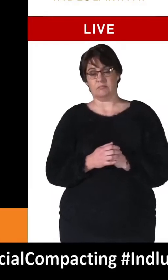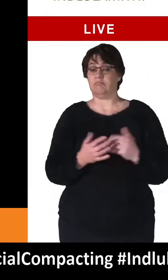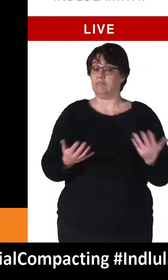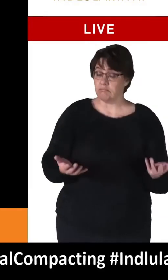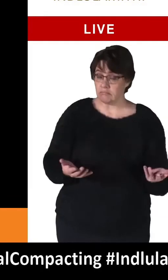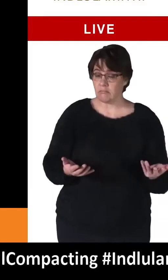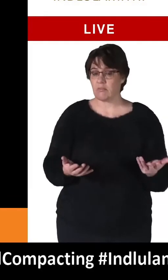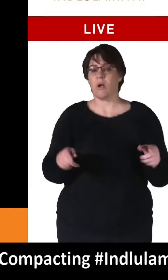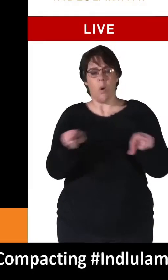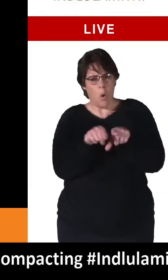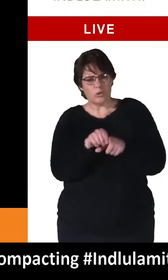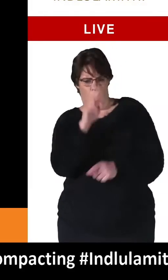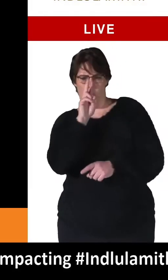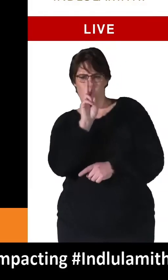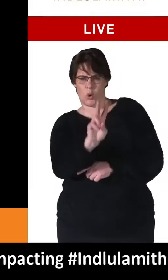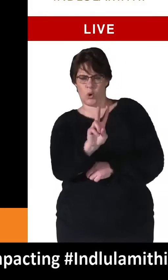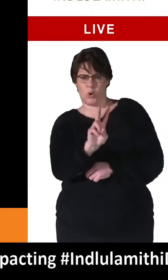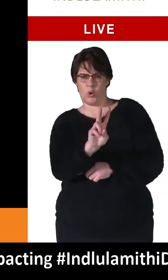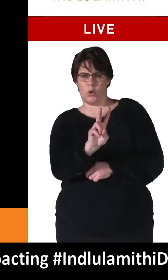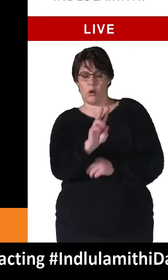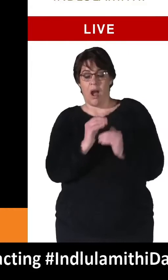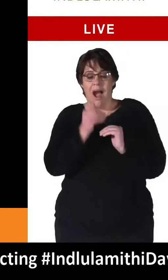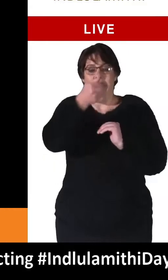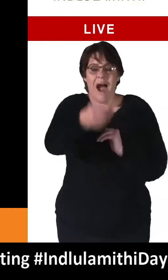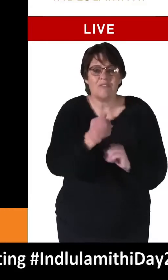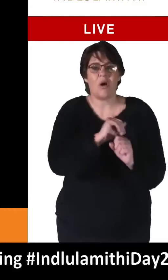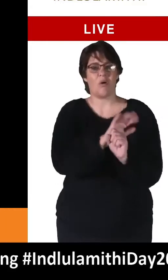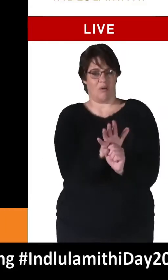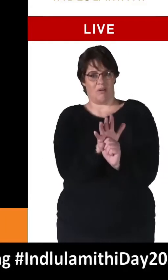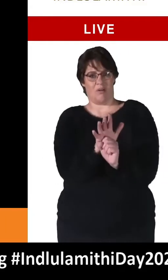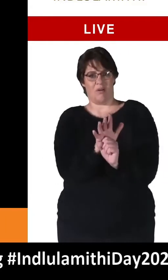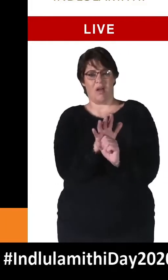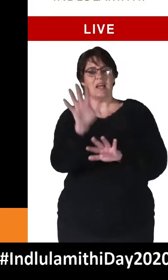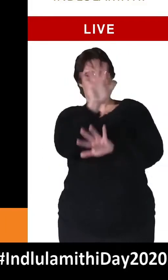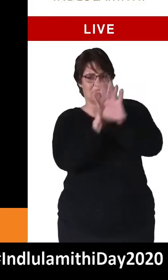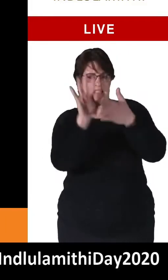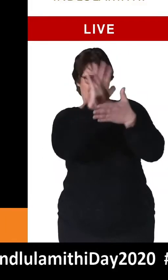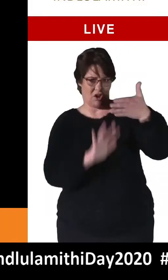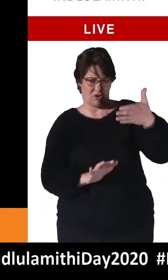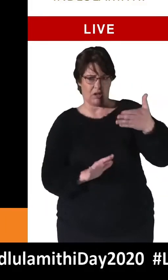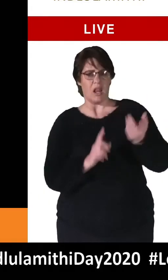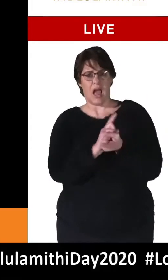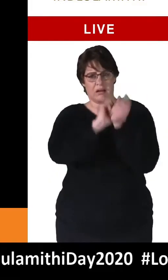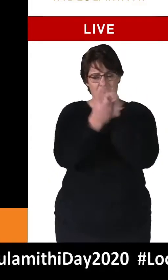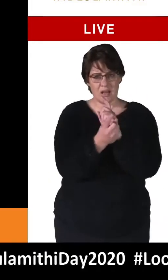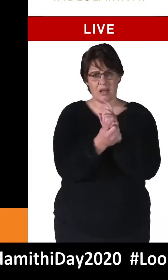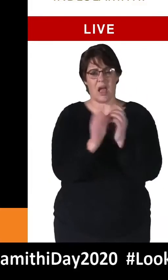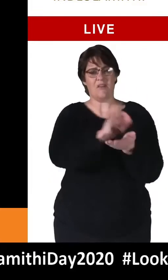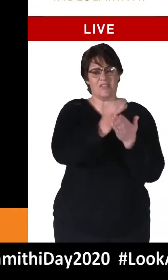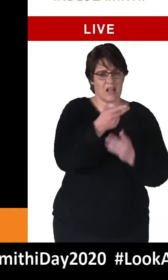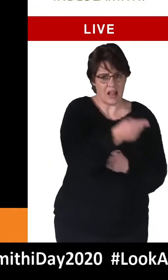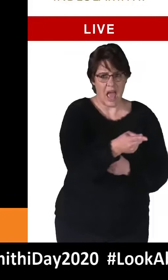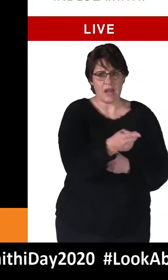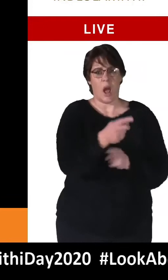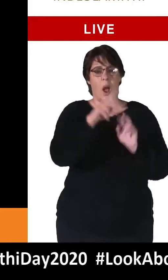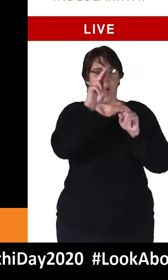And we look also at the post-COVID-19 scenario, which includes reforming fiscal and monetary policy